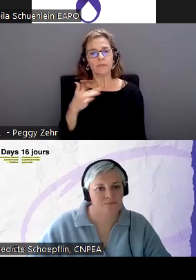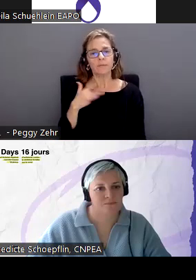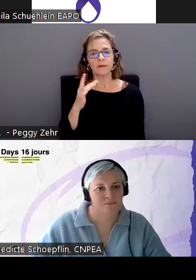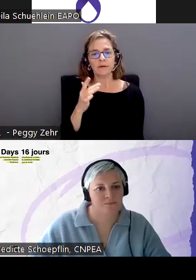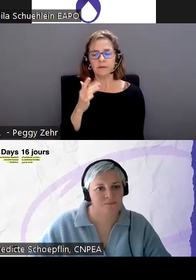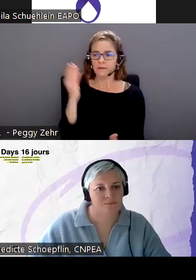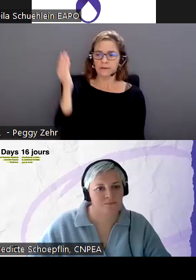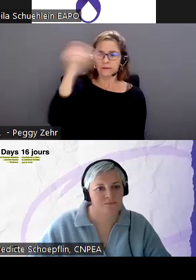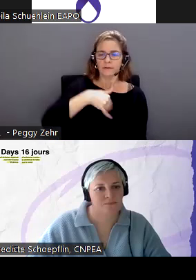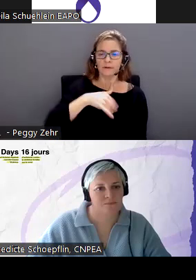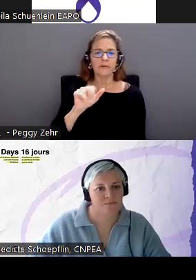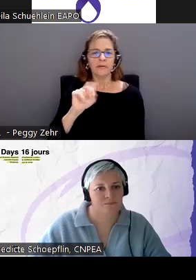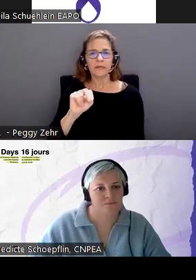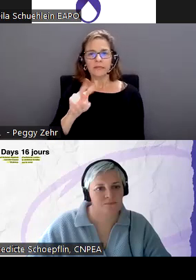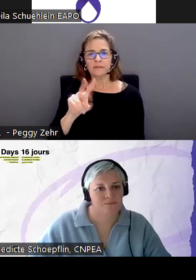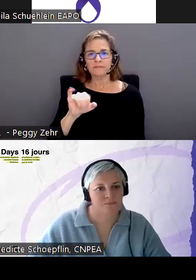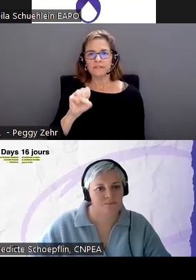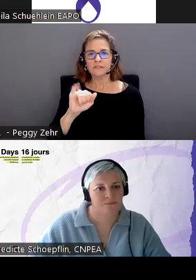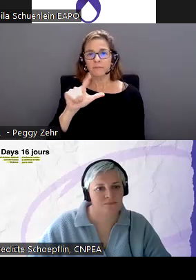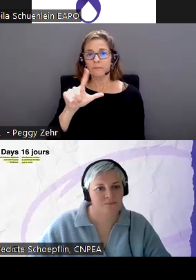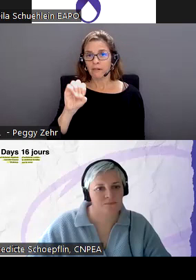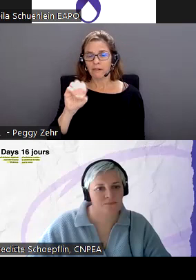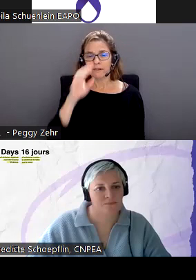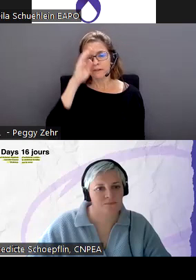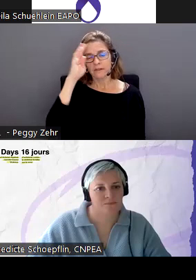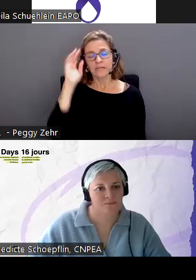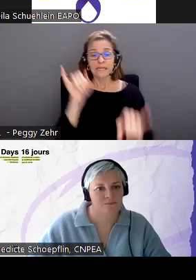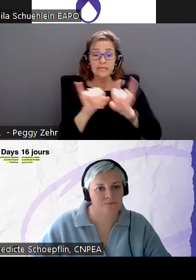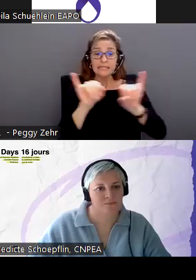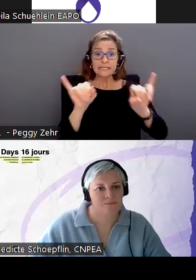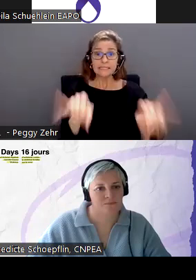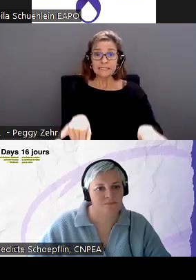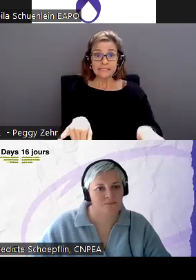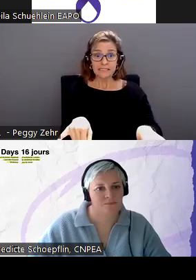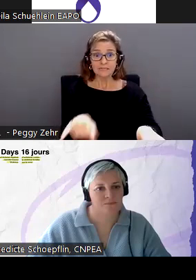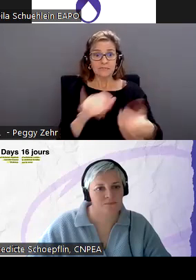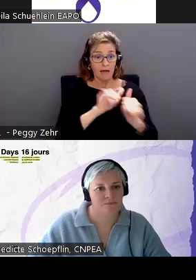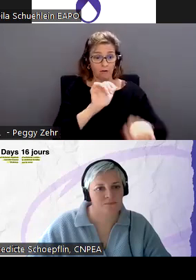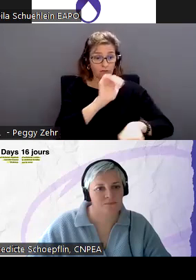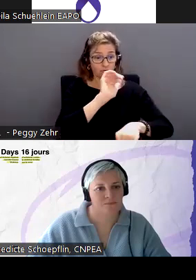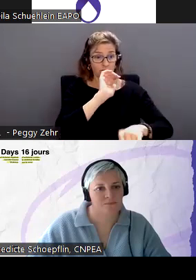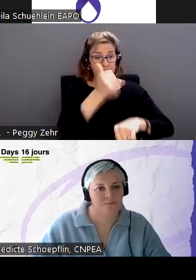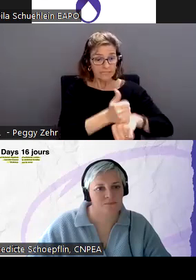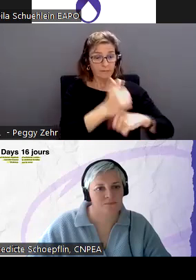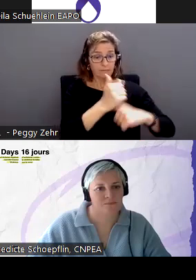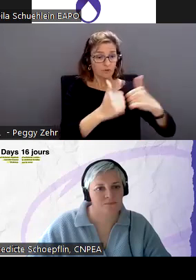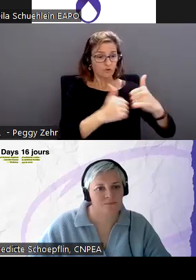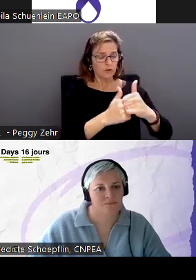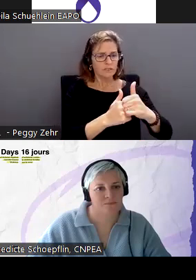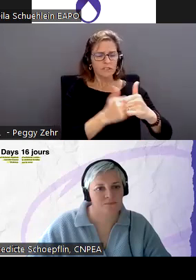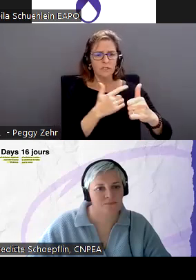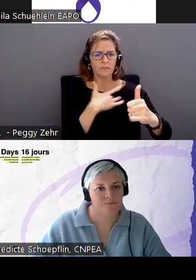how, you know, systems conspire to keep them in the shadows. Out of